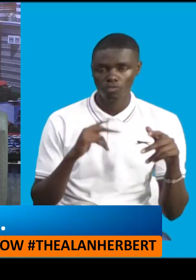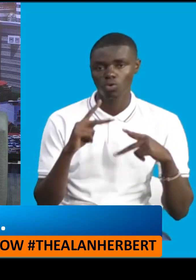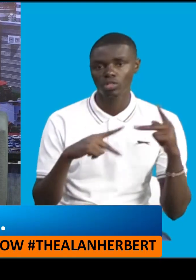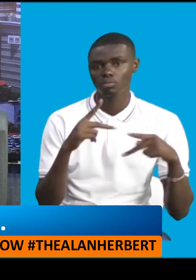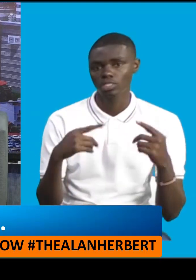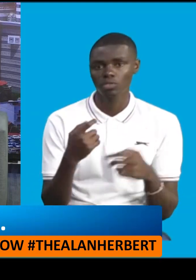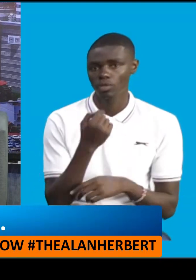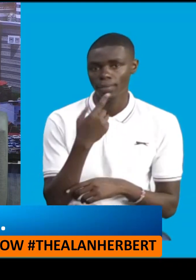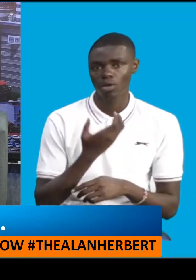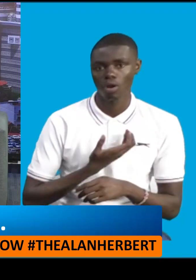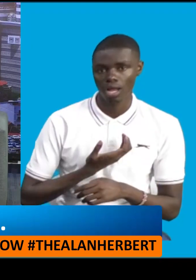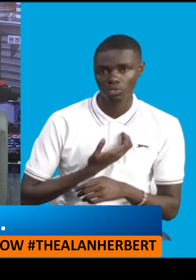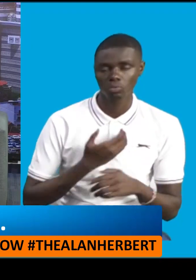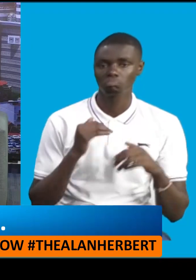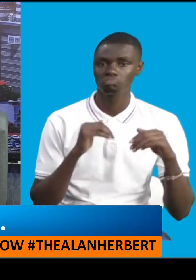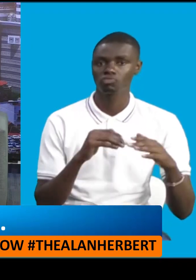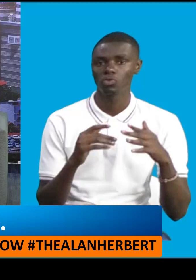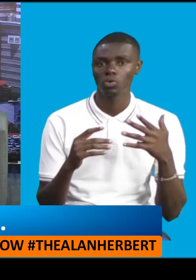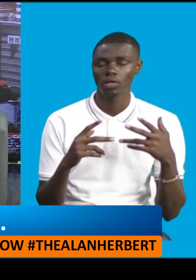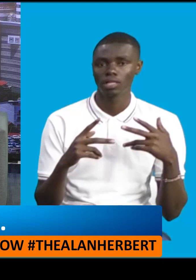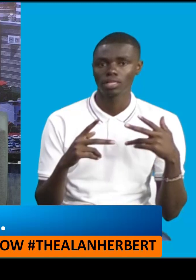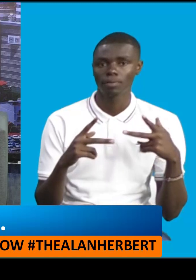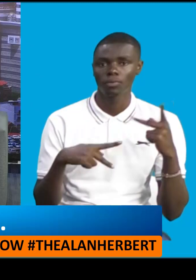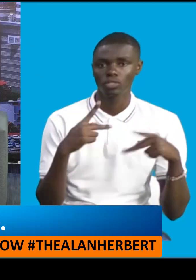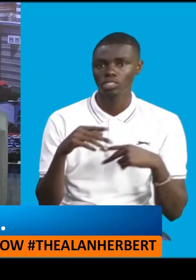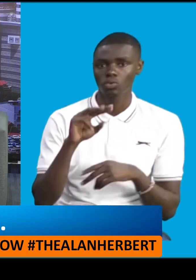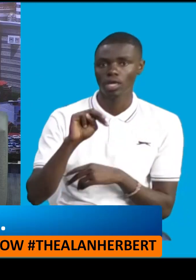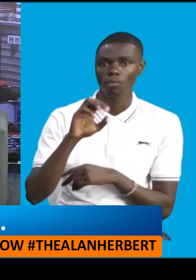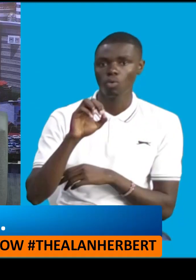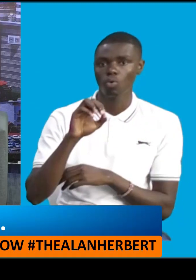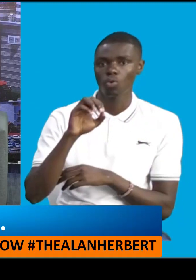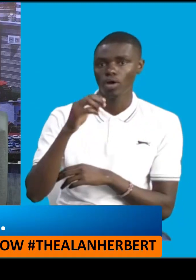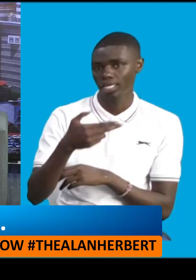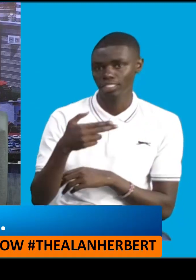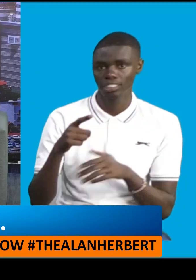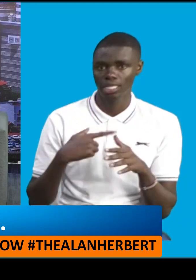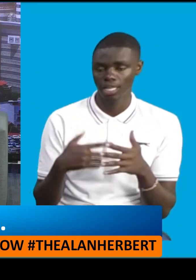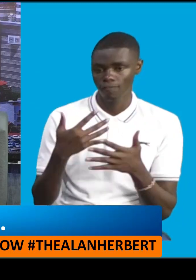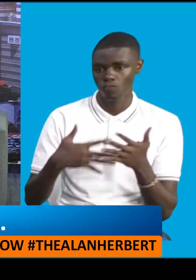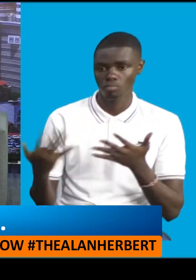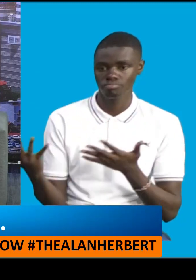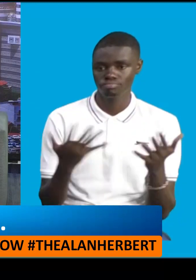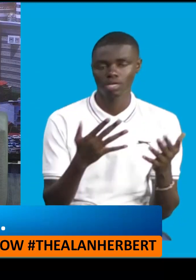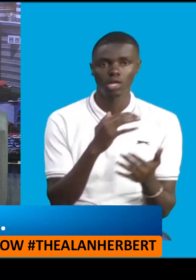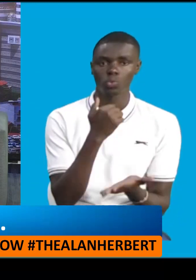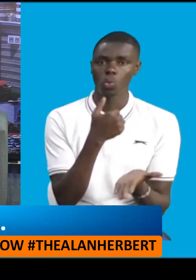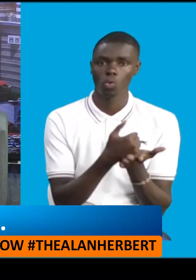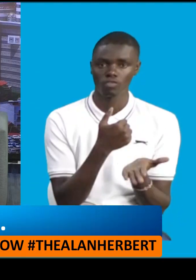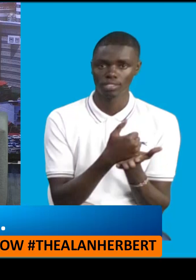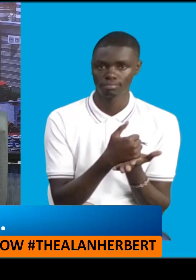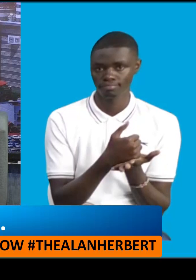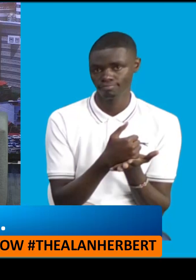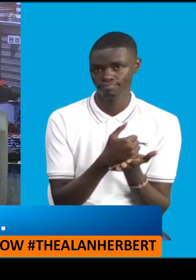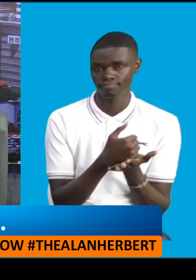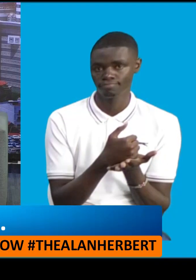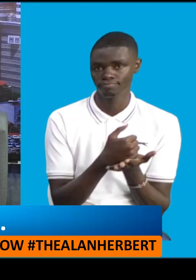you follow the process to the medical council, you follow the process to the MOH, and then the form is brought to our offices through the